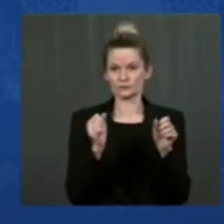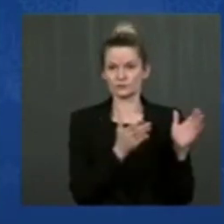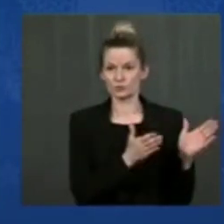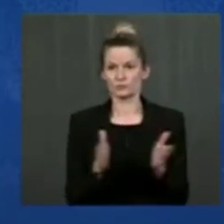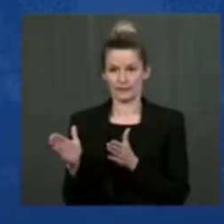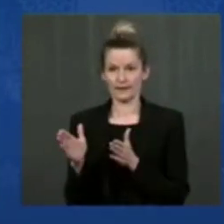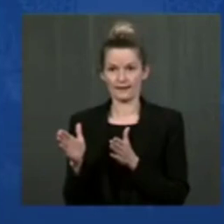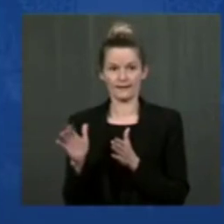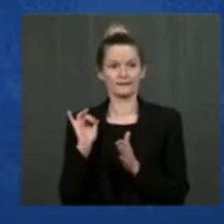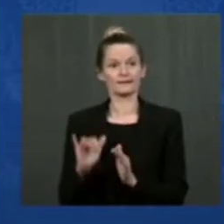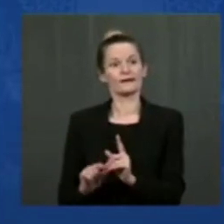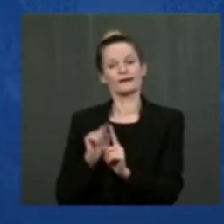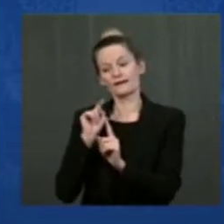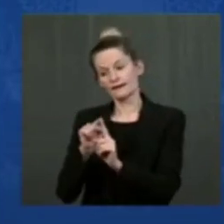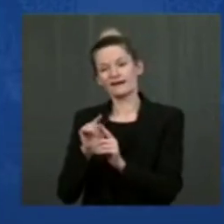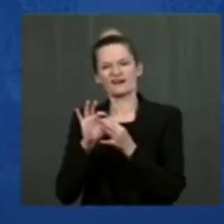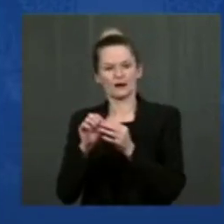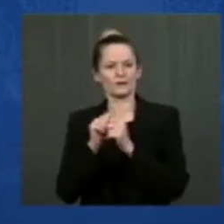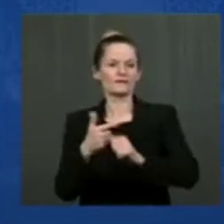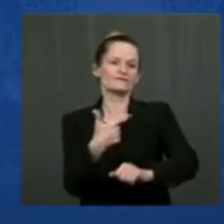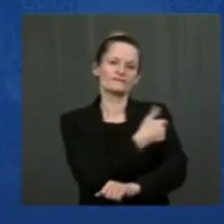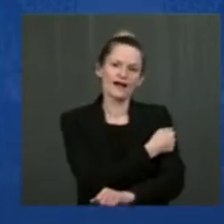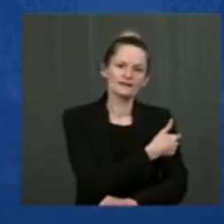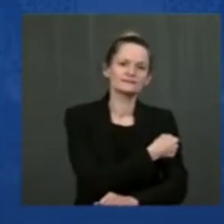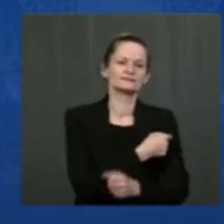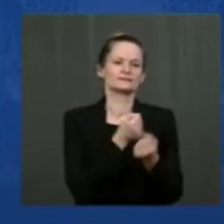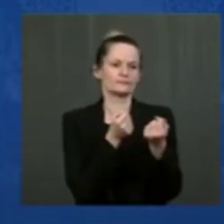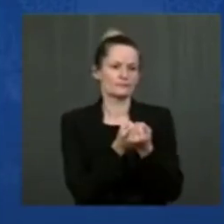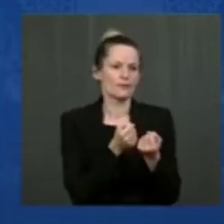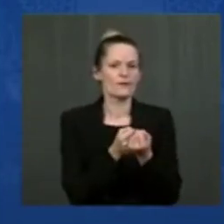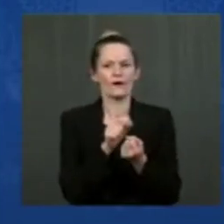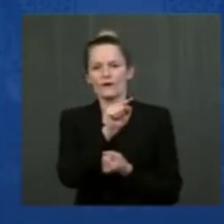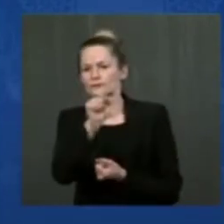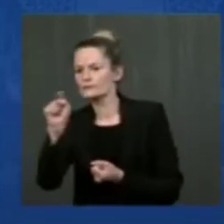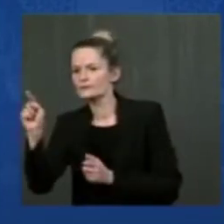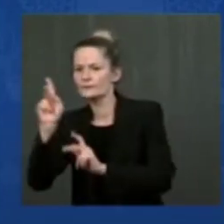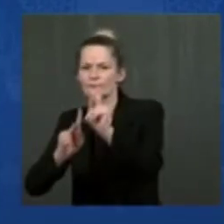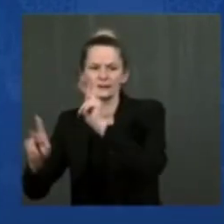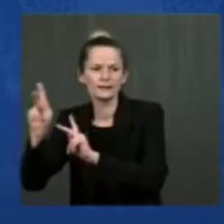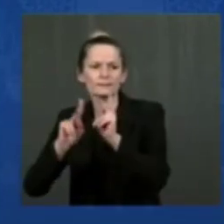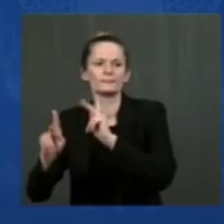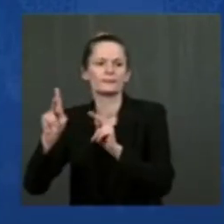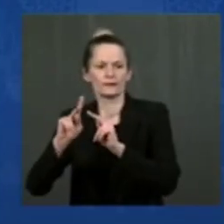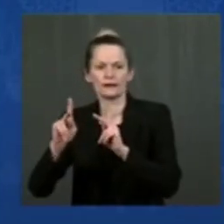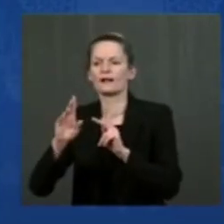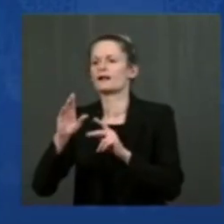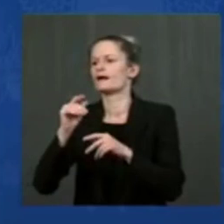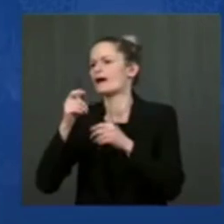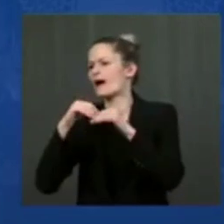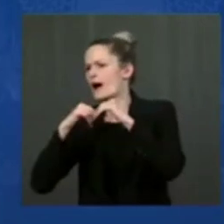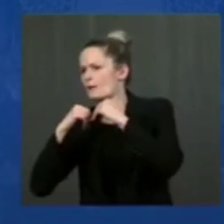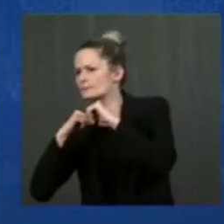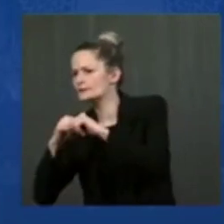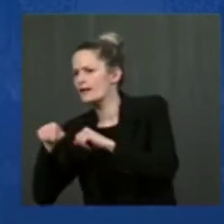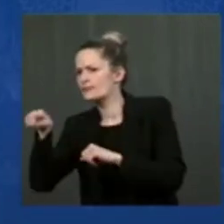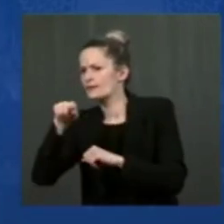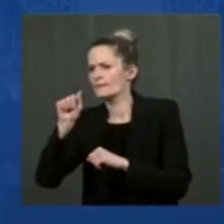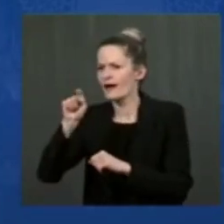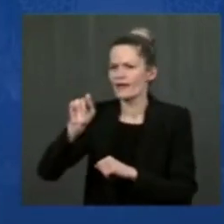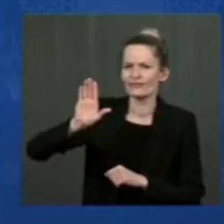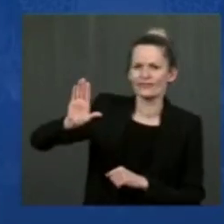state and cities keep essential workers on the job, including educators, police officers, firefighters, sanitation